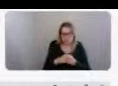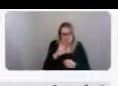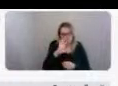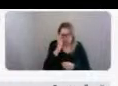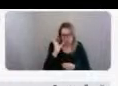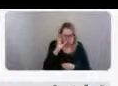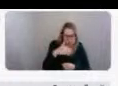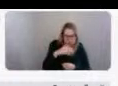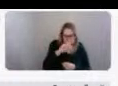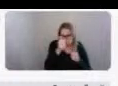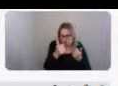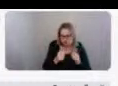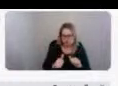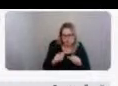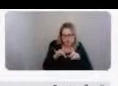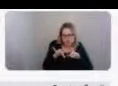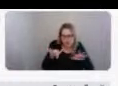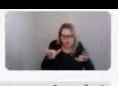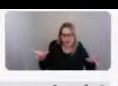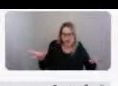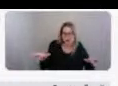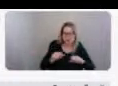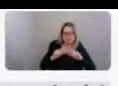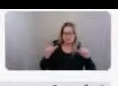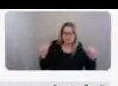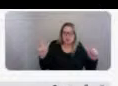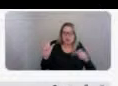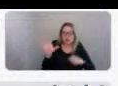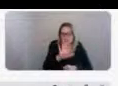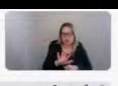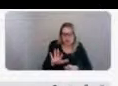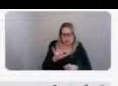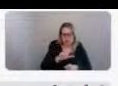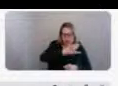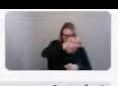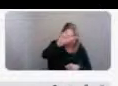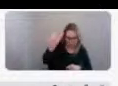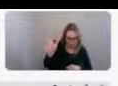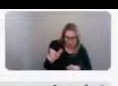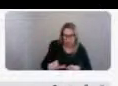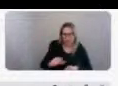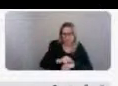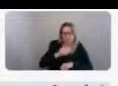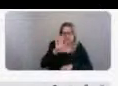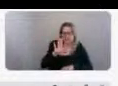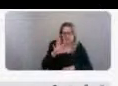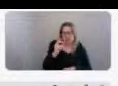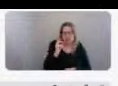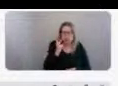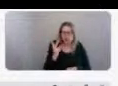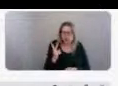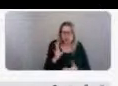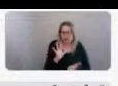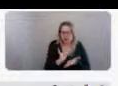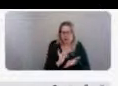sprawling district spread over a large area and swinging around a mountain range it looks gerrymandered it looks like an